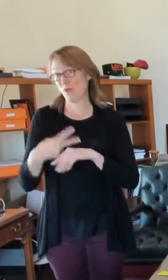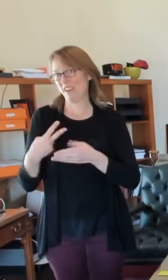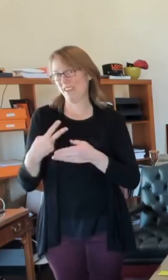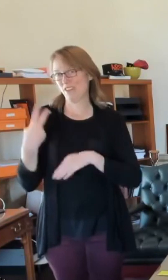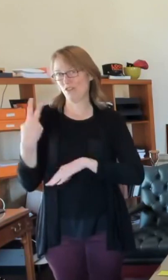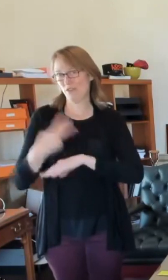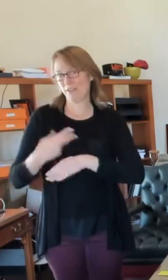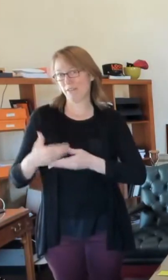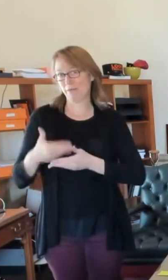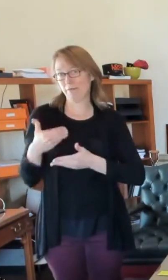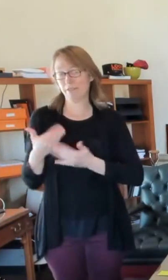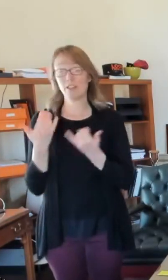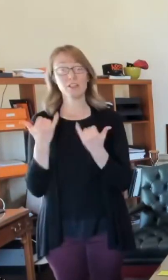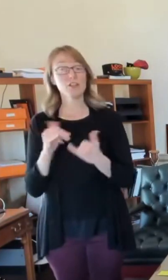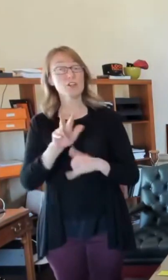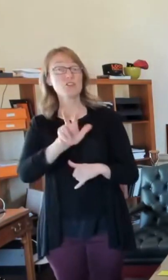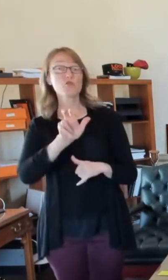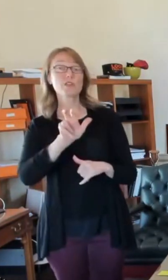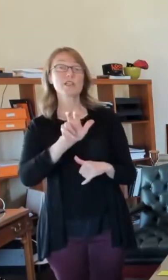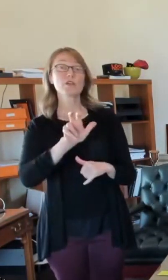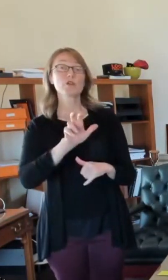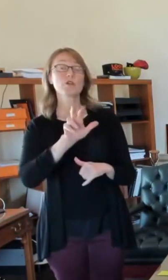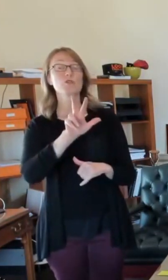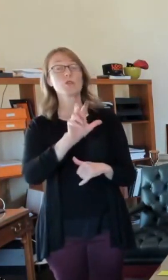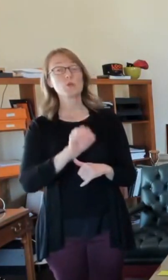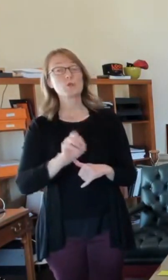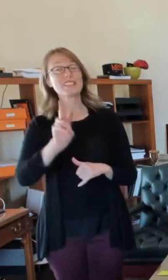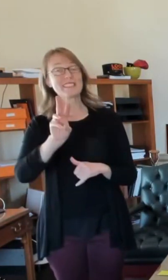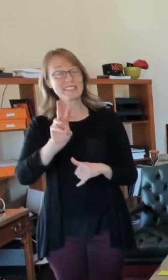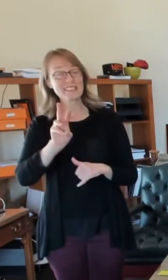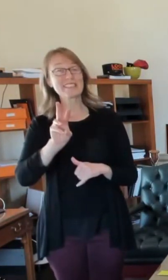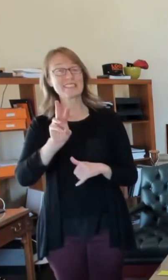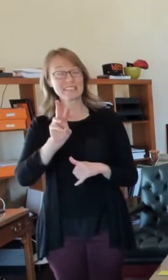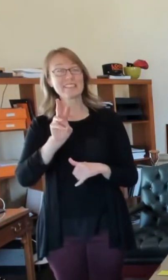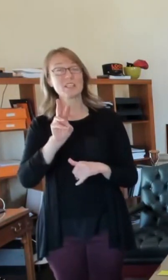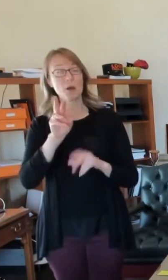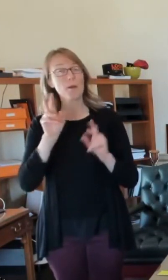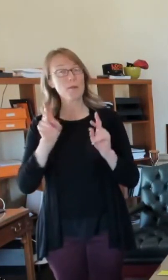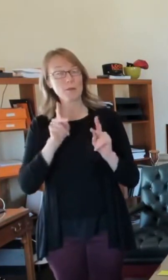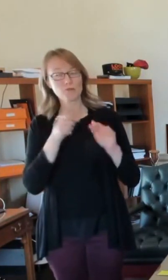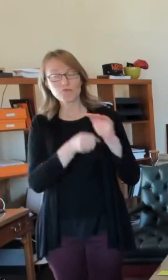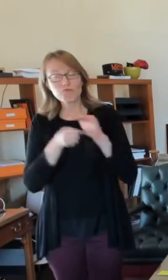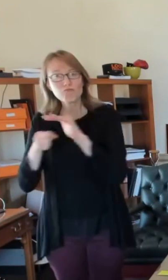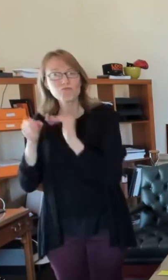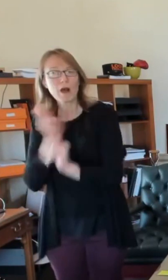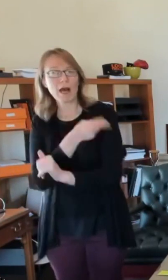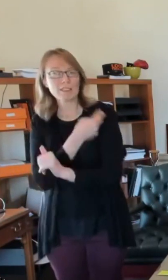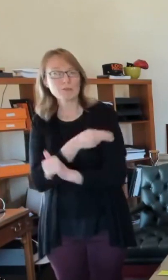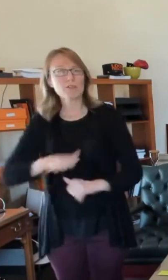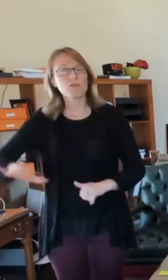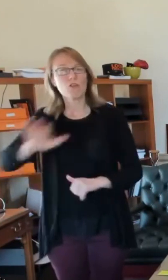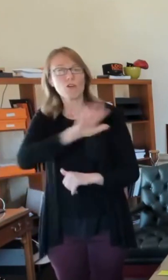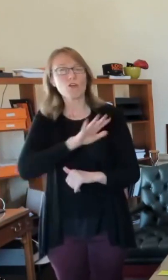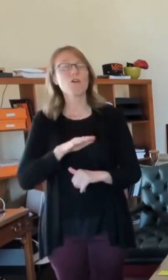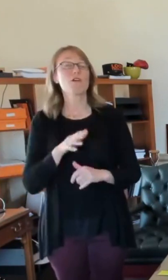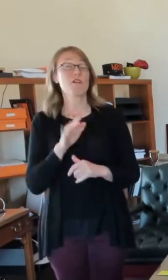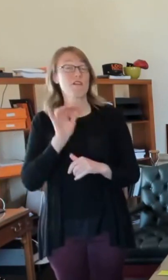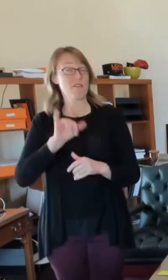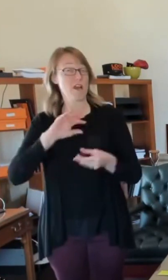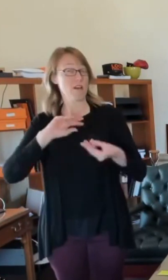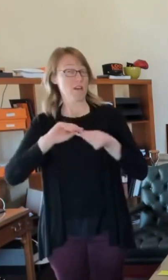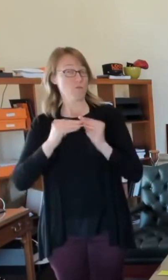at 306 hospitalization in the region today. That includes COVID positive and